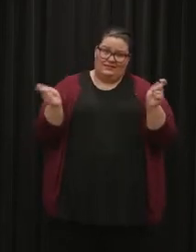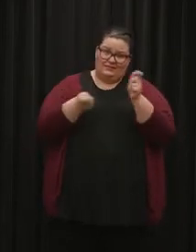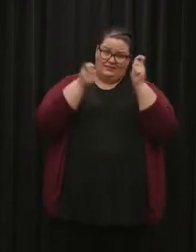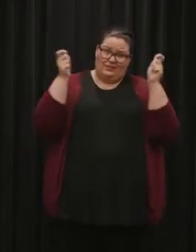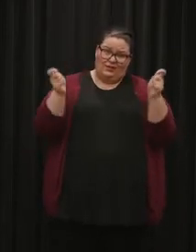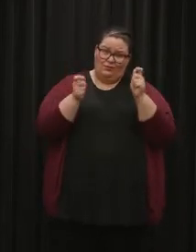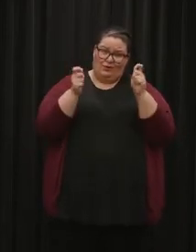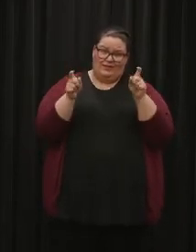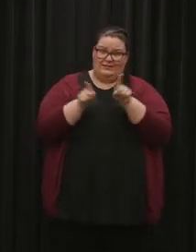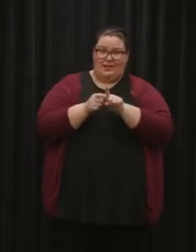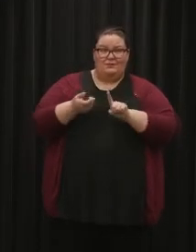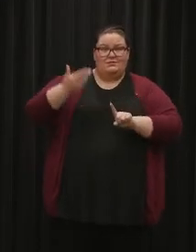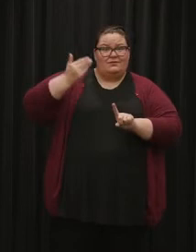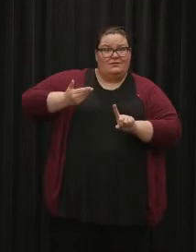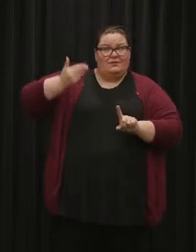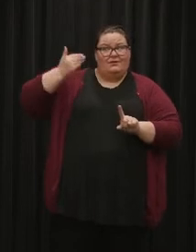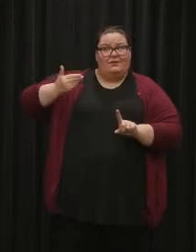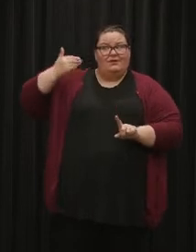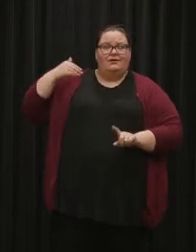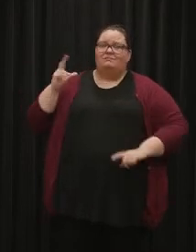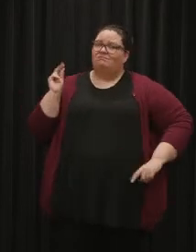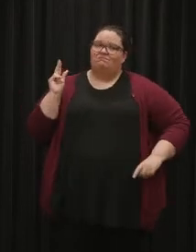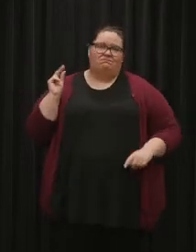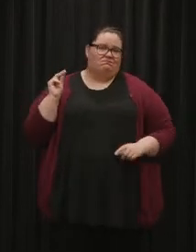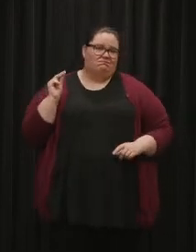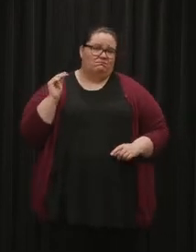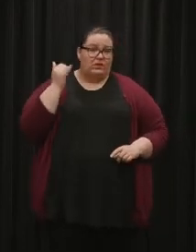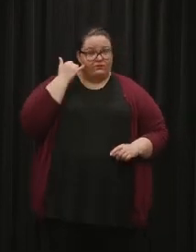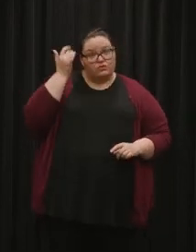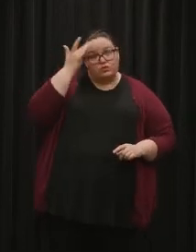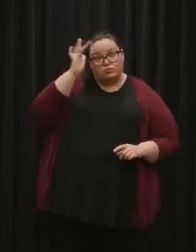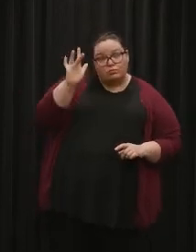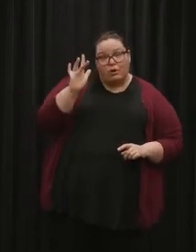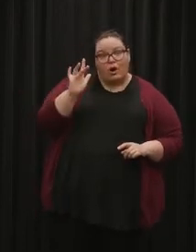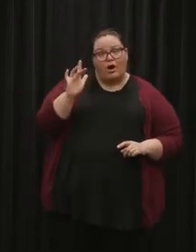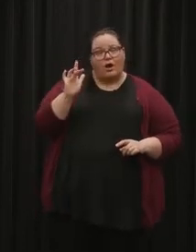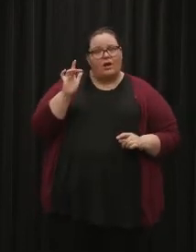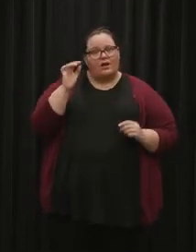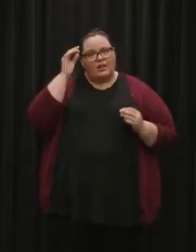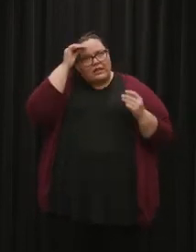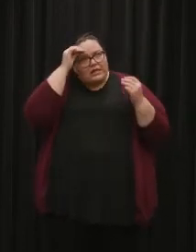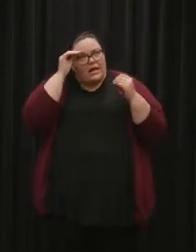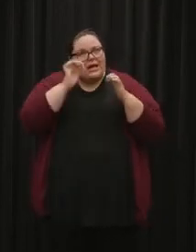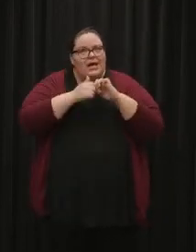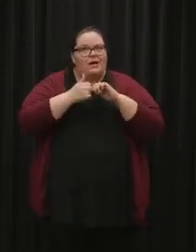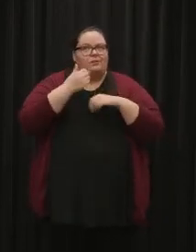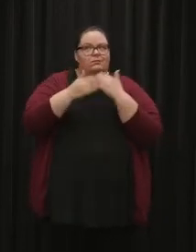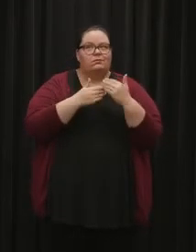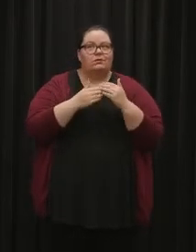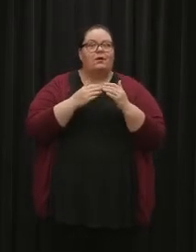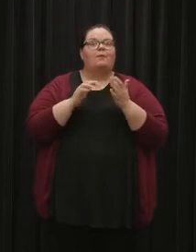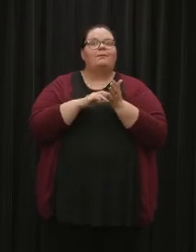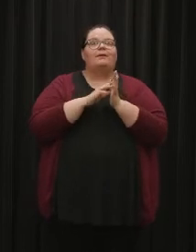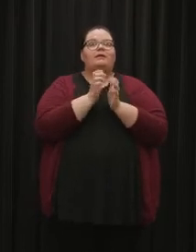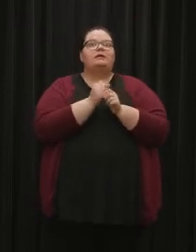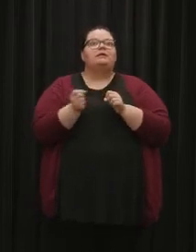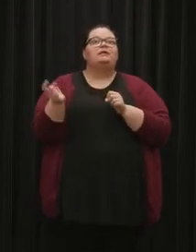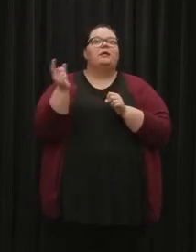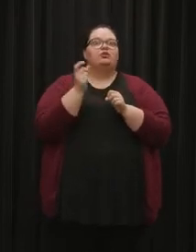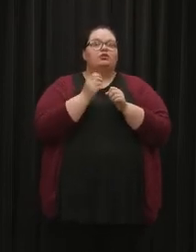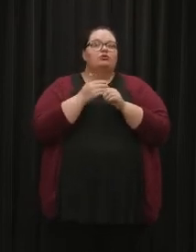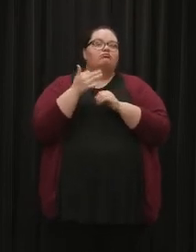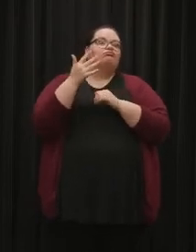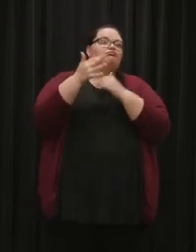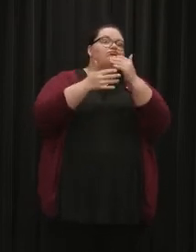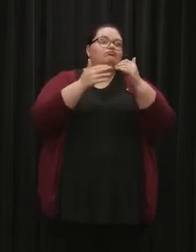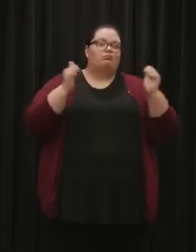holiday season the way we normally do. I think that if we're smart and we're wise, that means that when we are able to gather in larger numbers, that